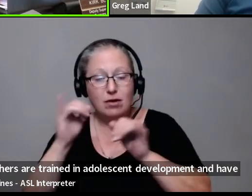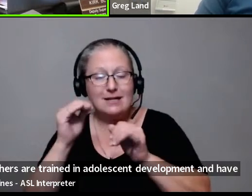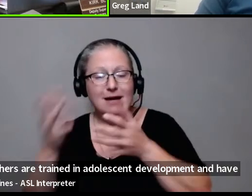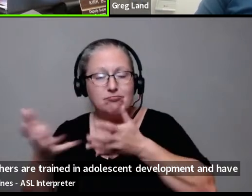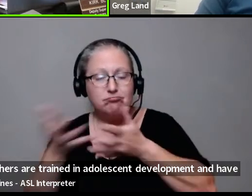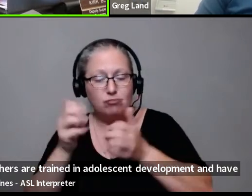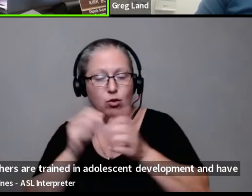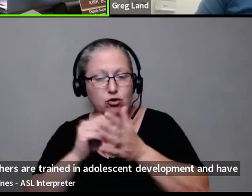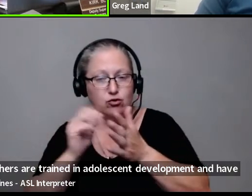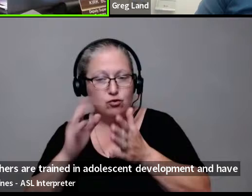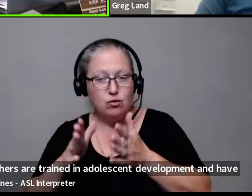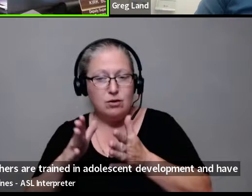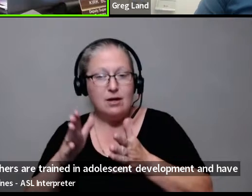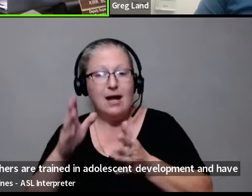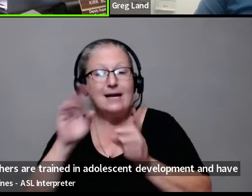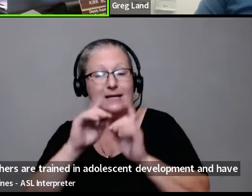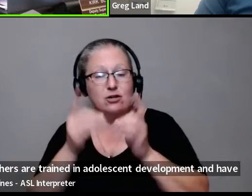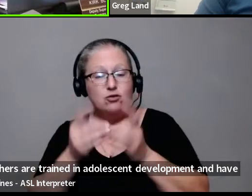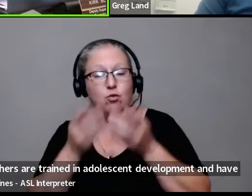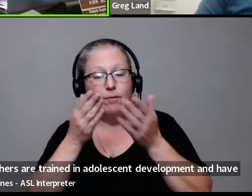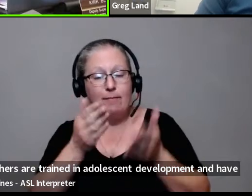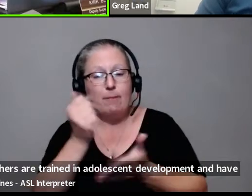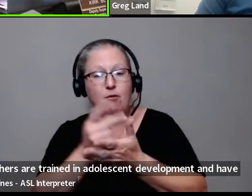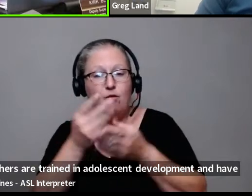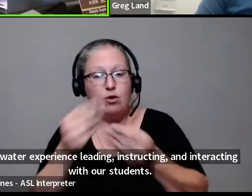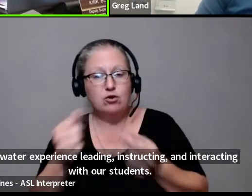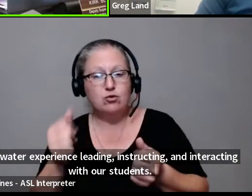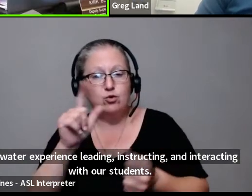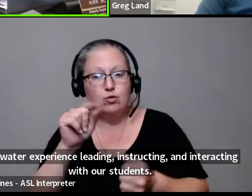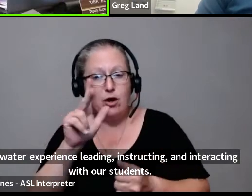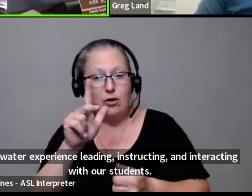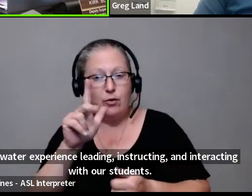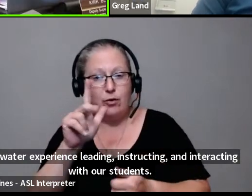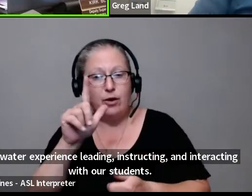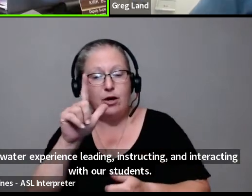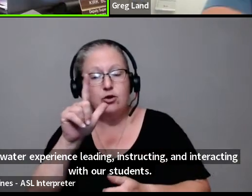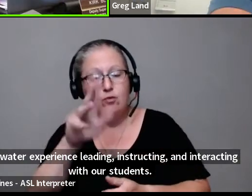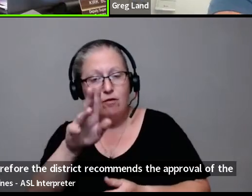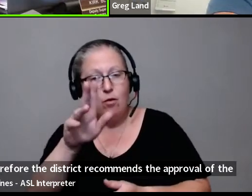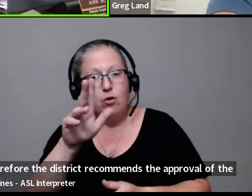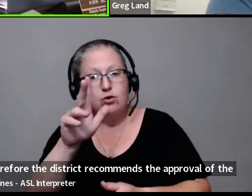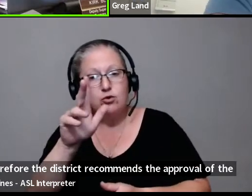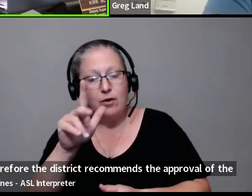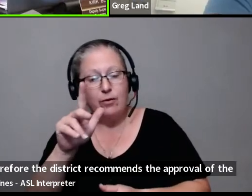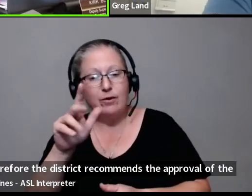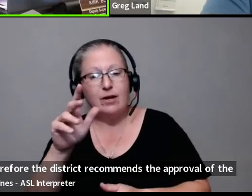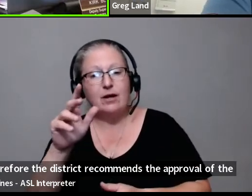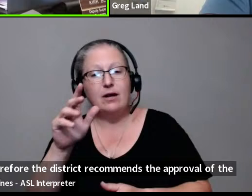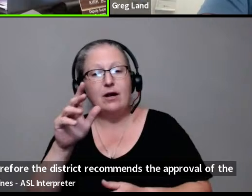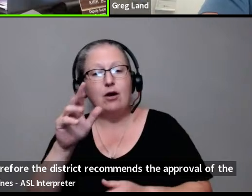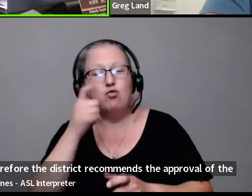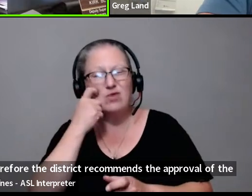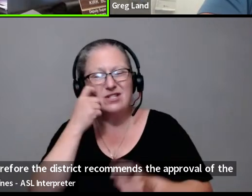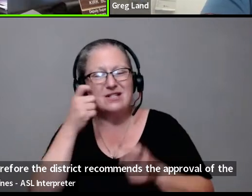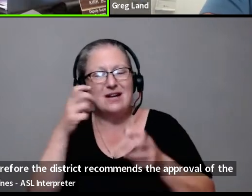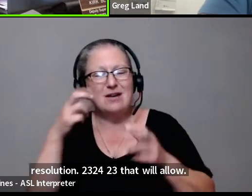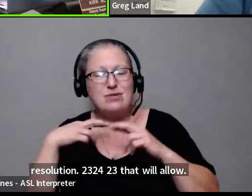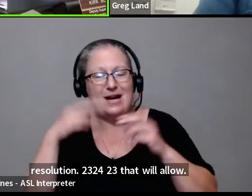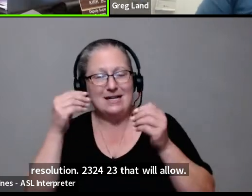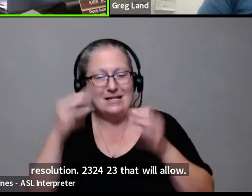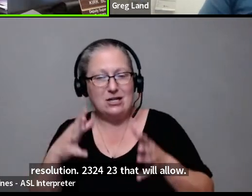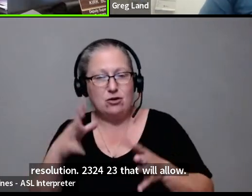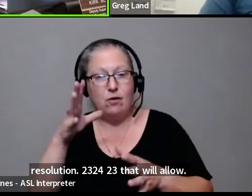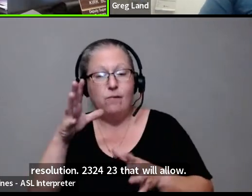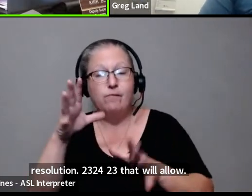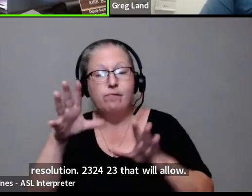students. Therefore, the district recommends the approval of the resolution 23-24-23 that will allow a recently retired teacher to assume the role